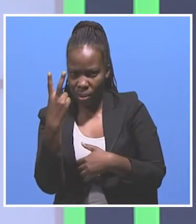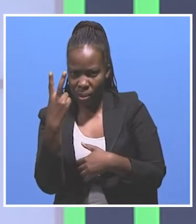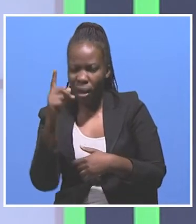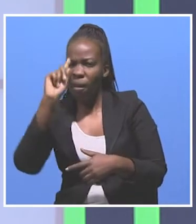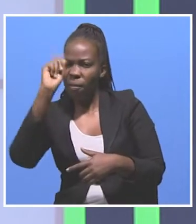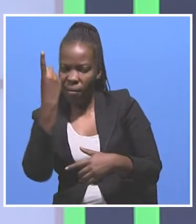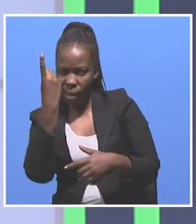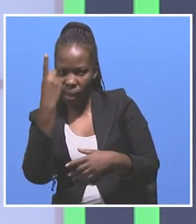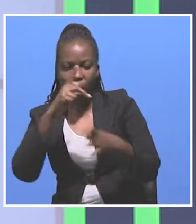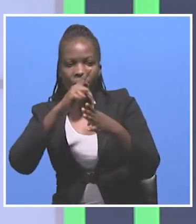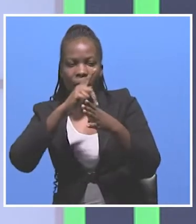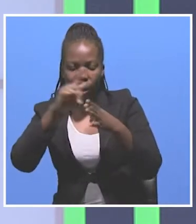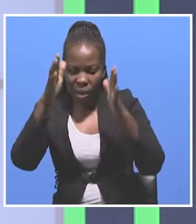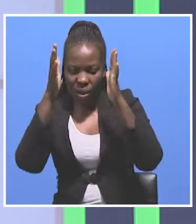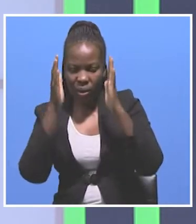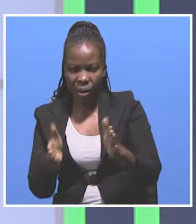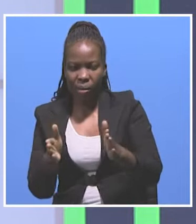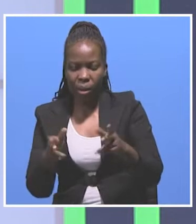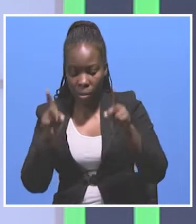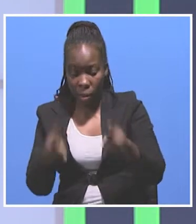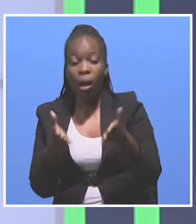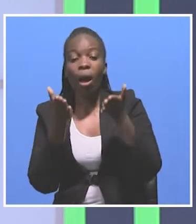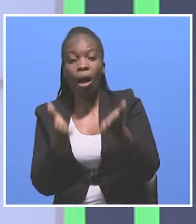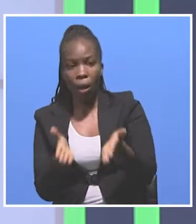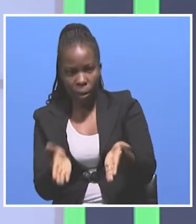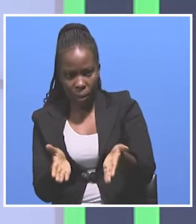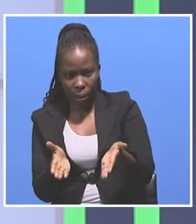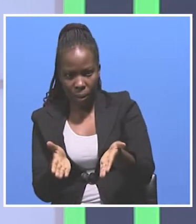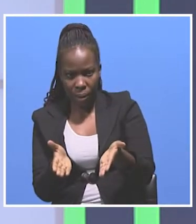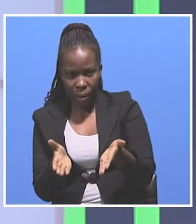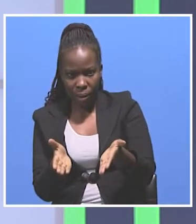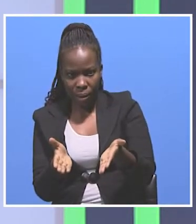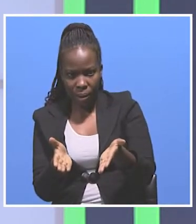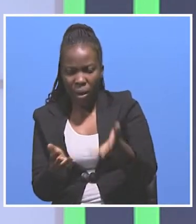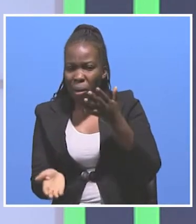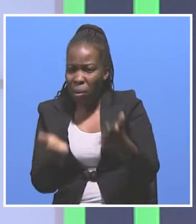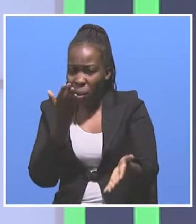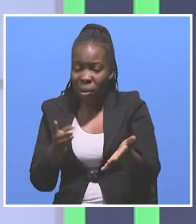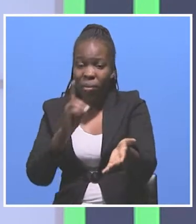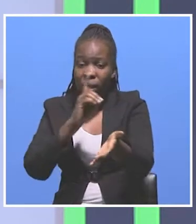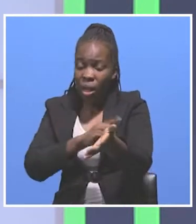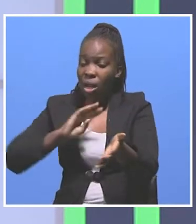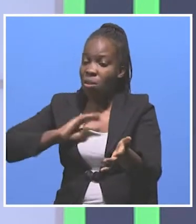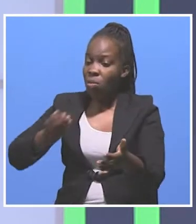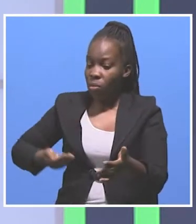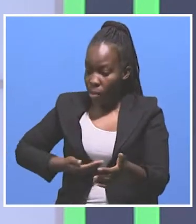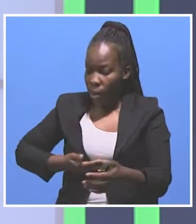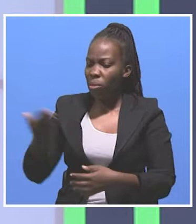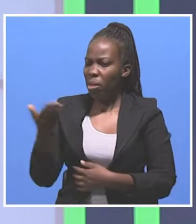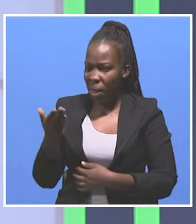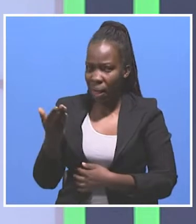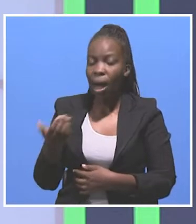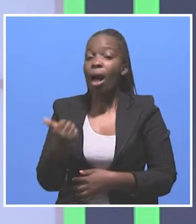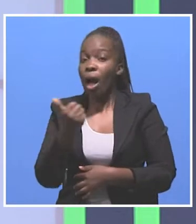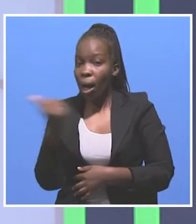qualified obstetrician or gynecologist, or in the absence of a gynecologist, you can have any other doctors, but they